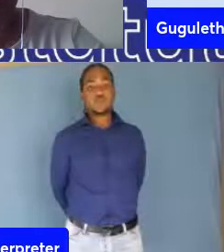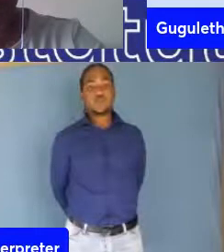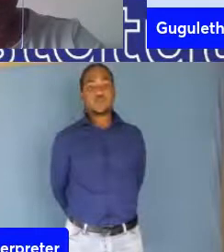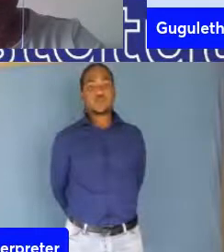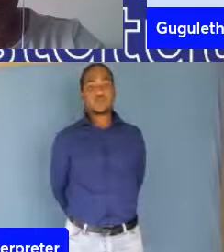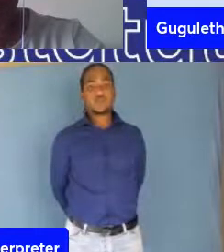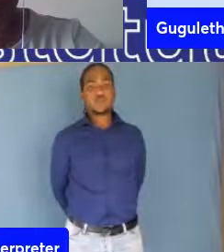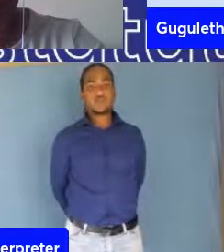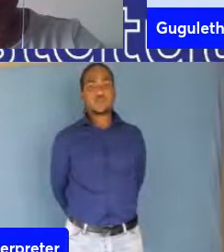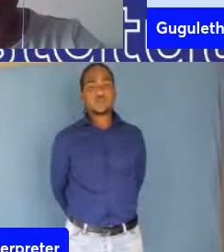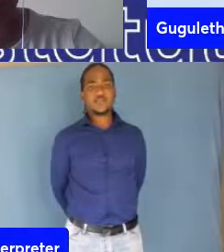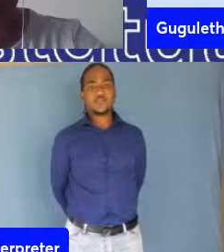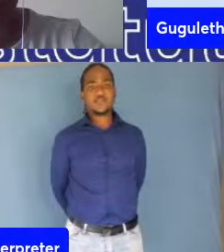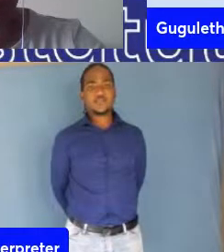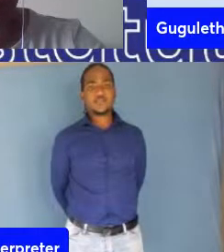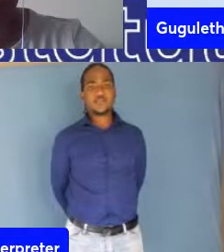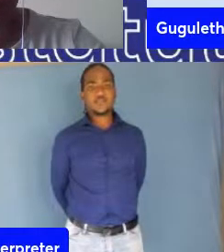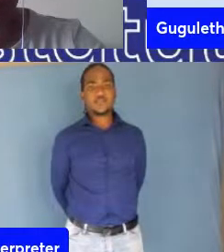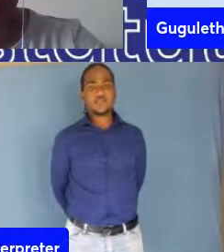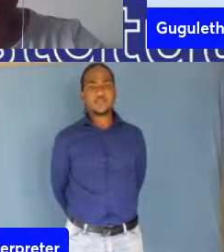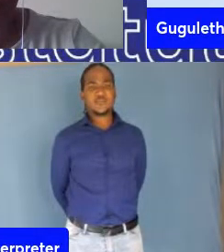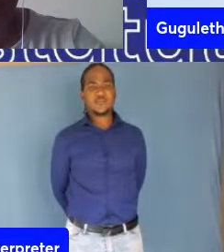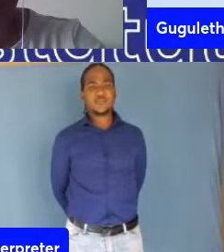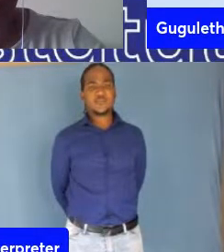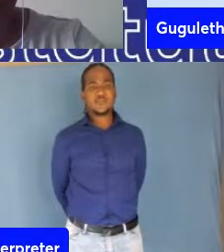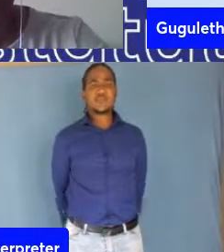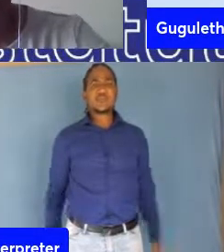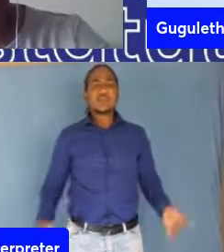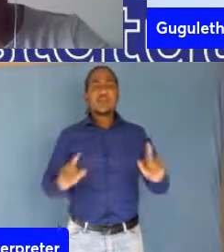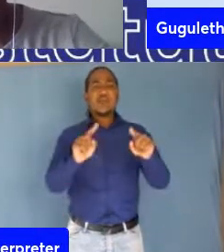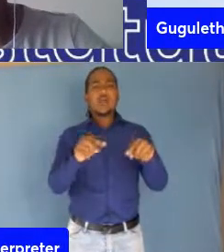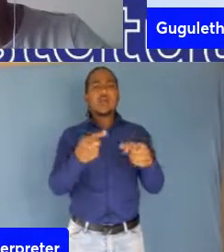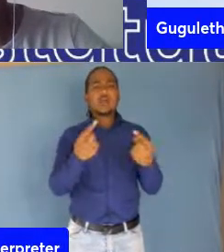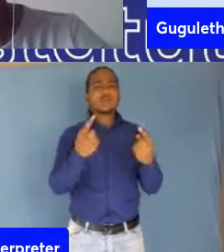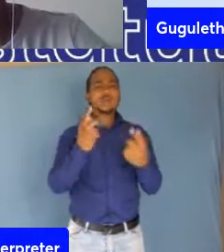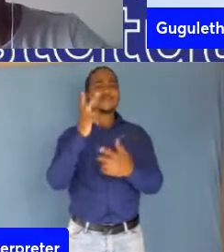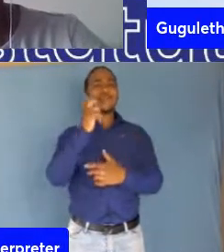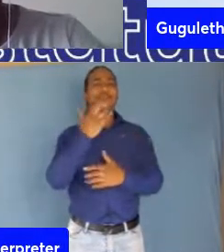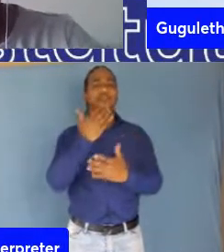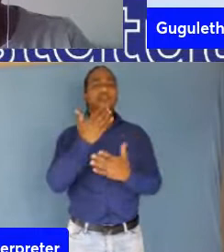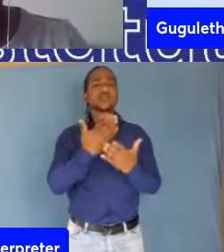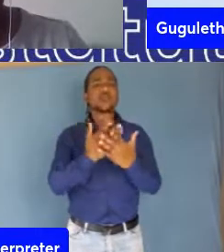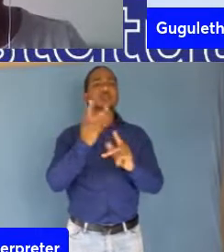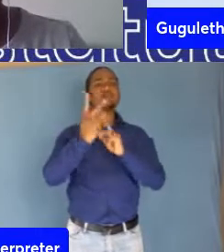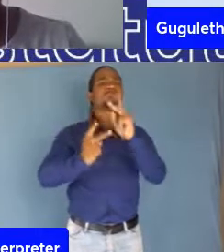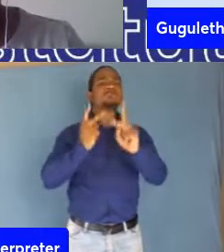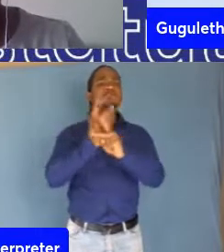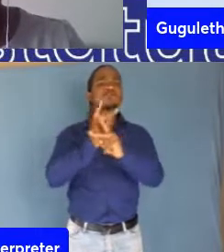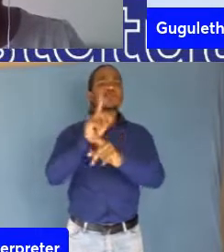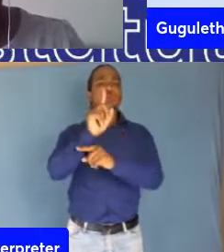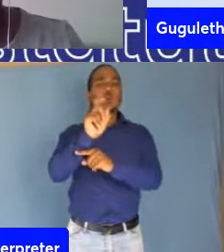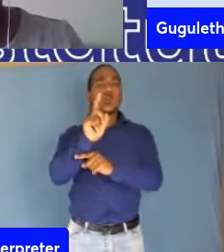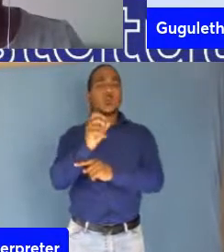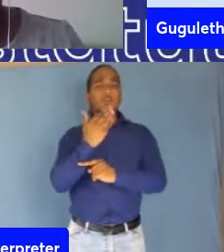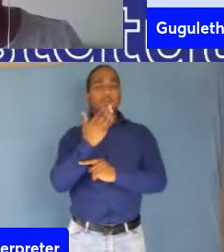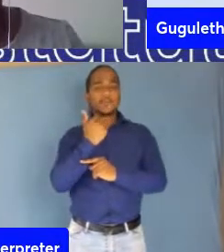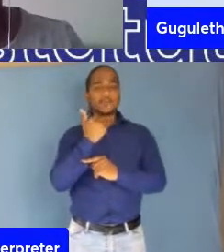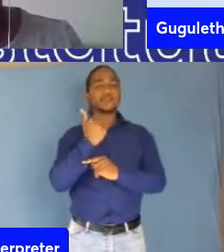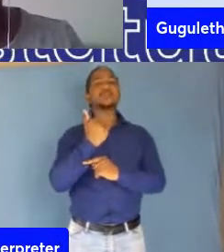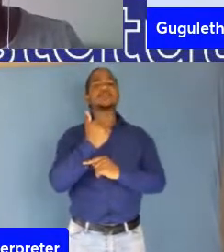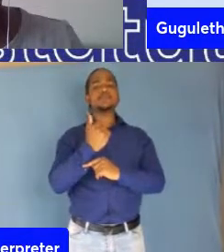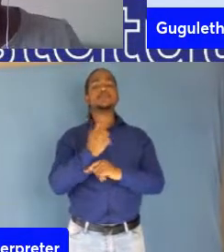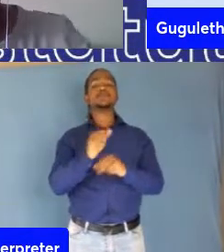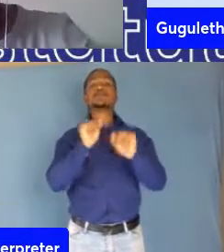but I could hardly pick up what you're saying. Could you please repeat the question for me? Okay, we have a question here from Karaboli